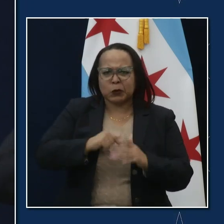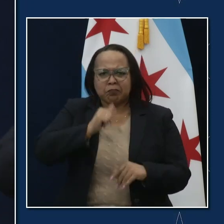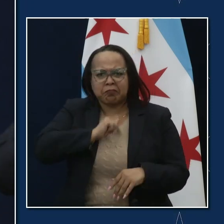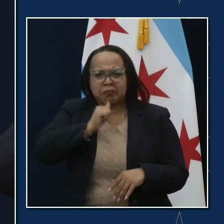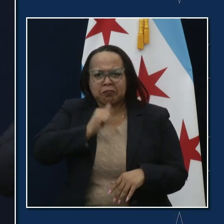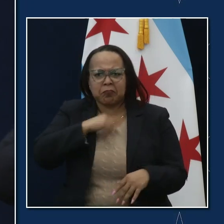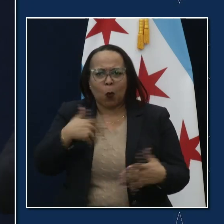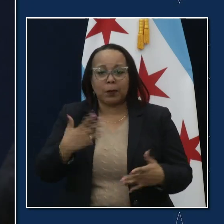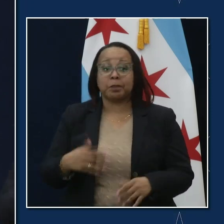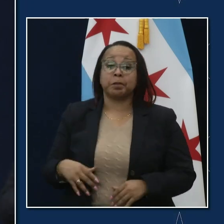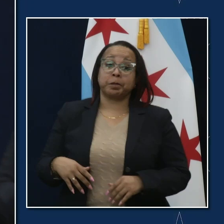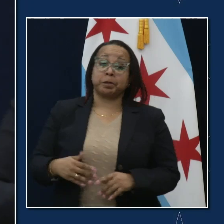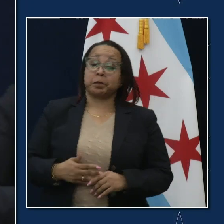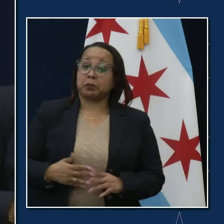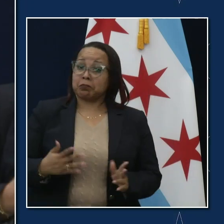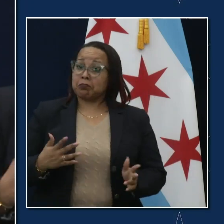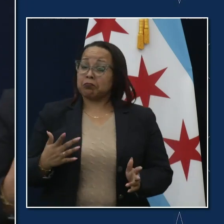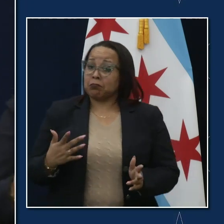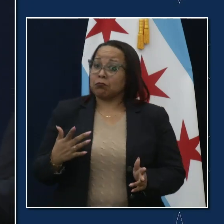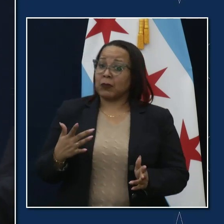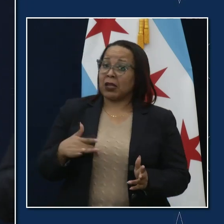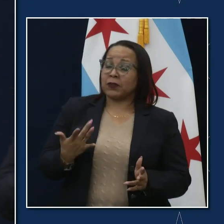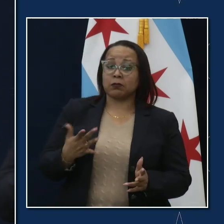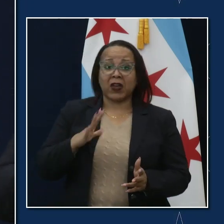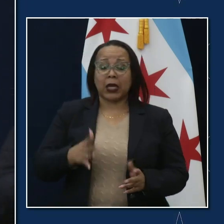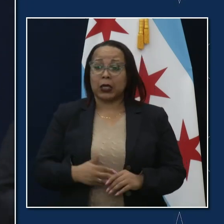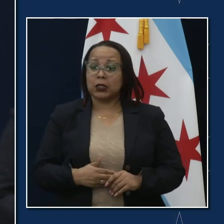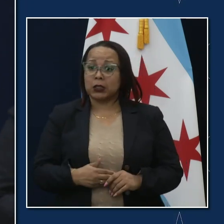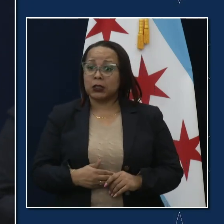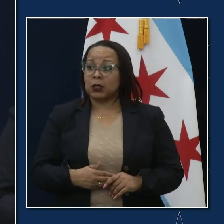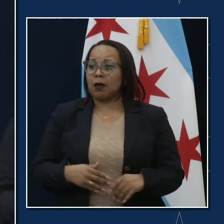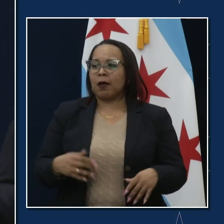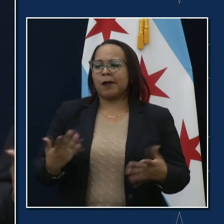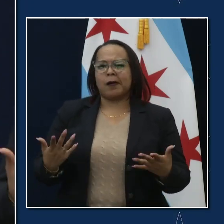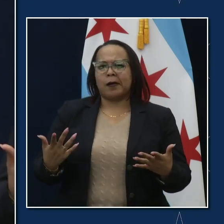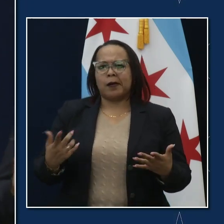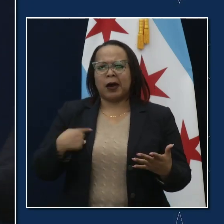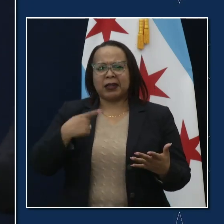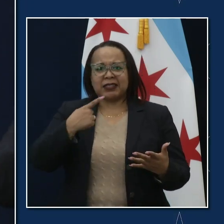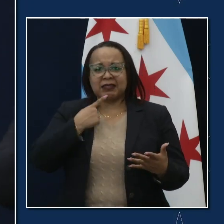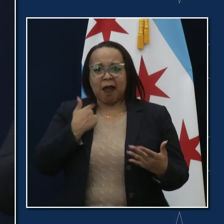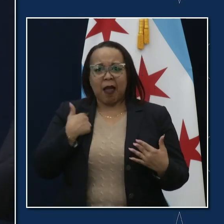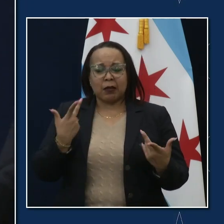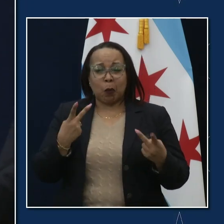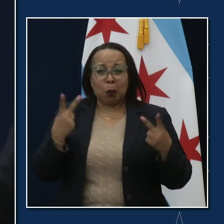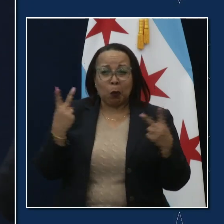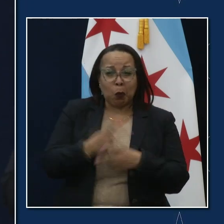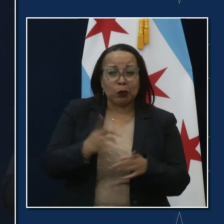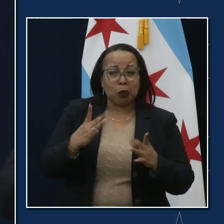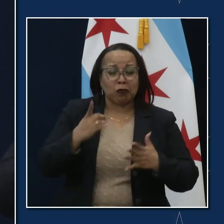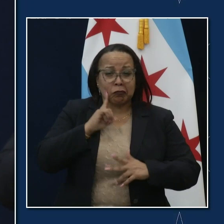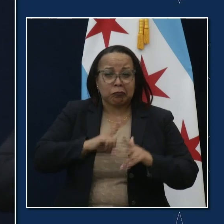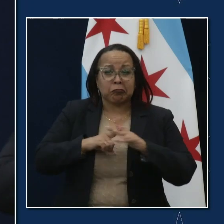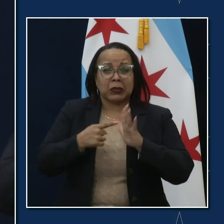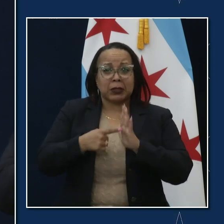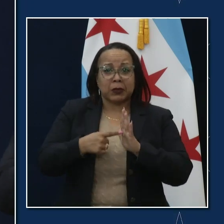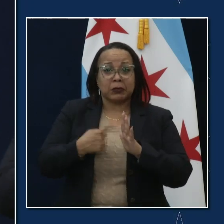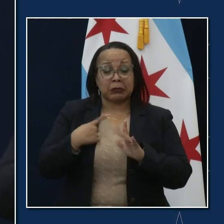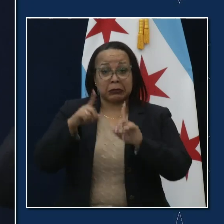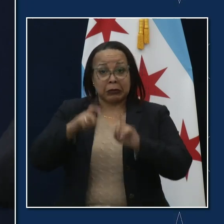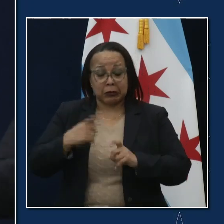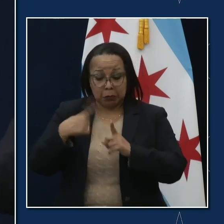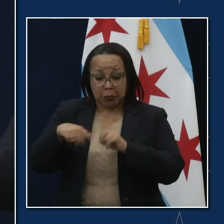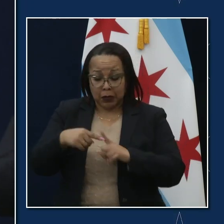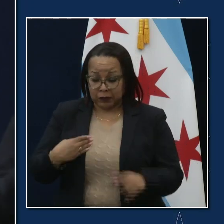this time? Well, I'm actually feeling just fine, and I can't say that I had any worse symptoms. When I got the positive test, I